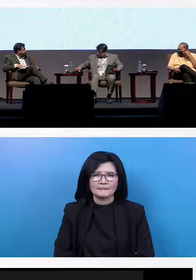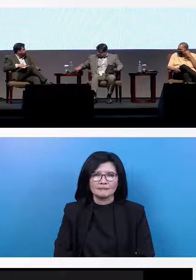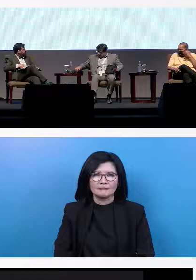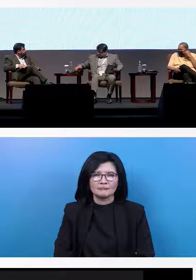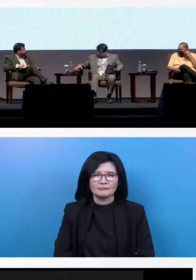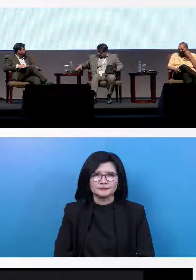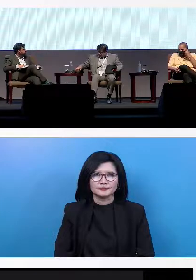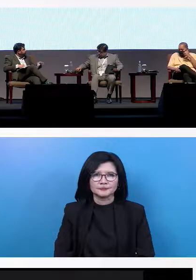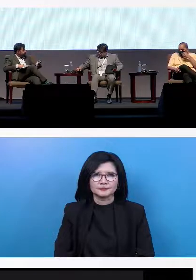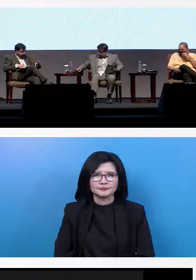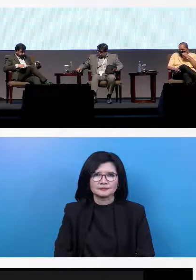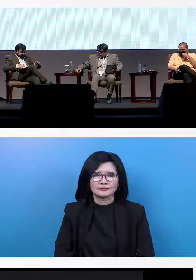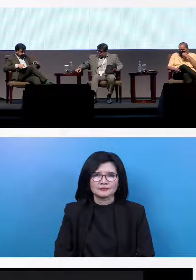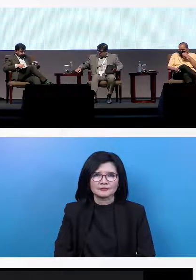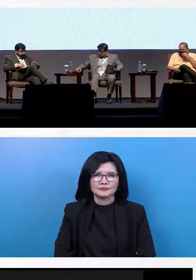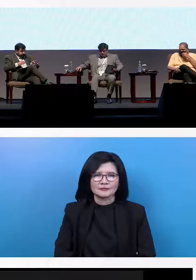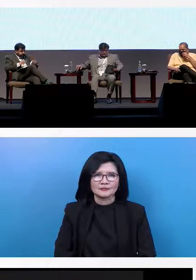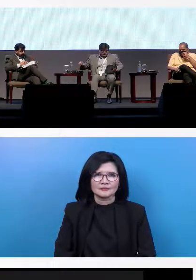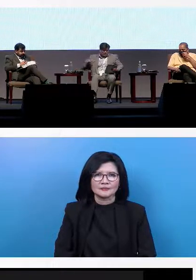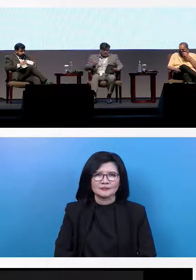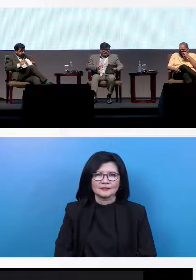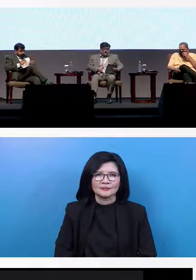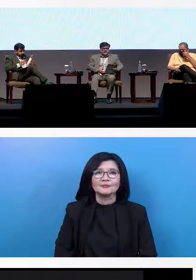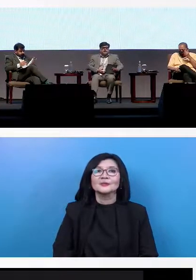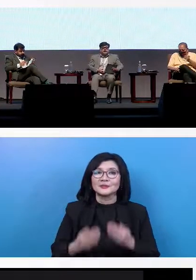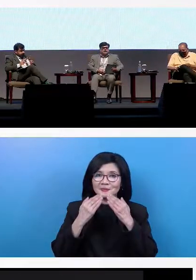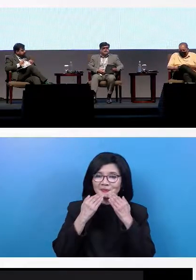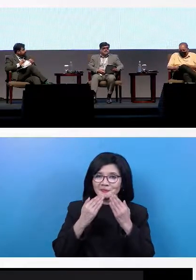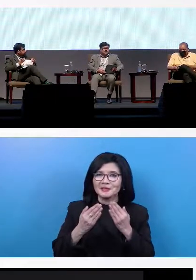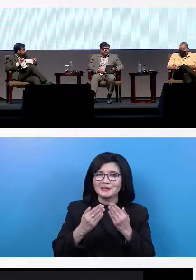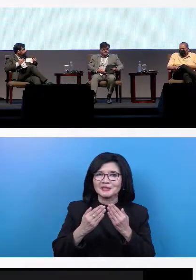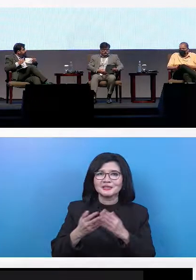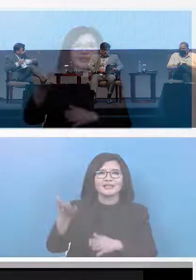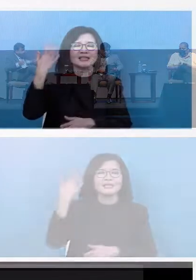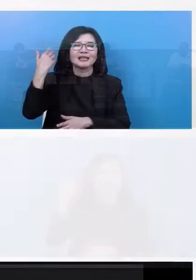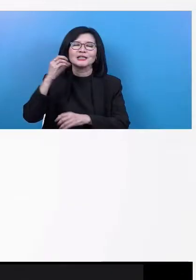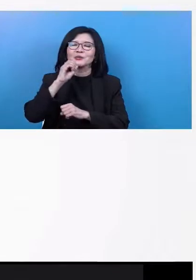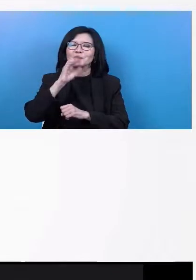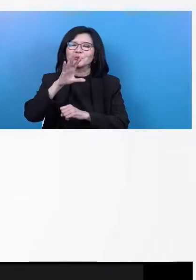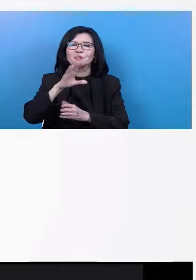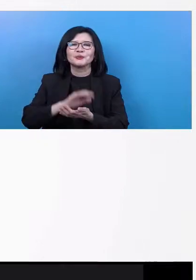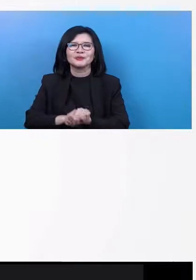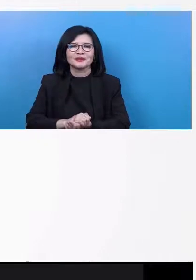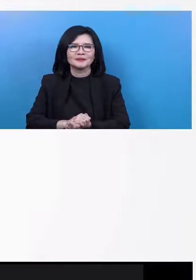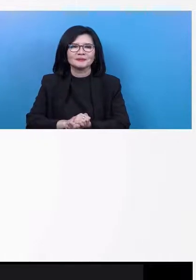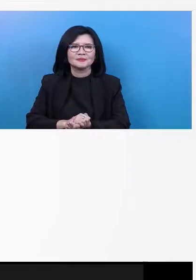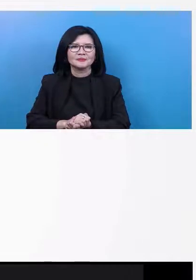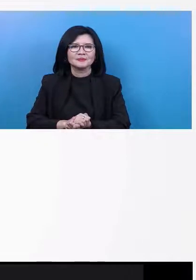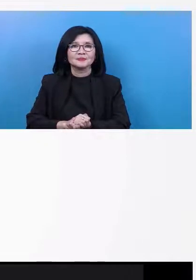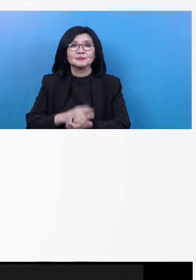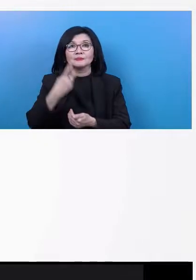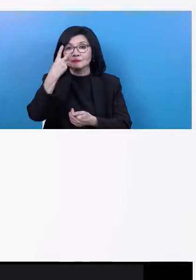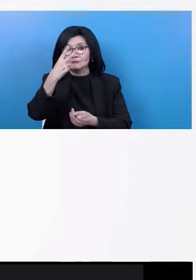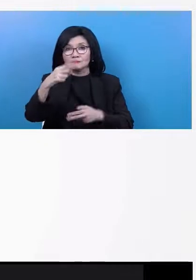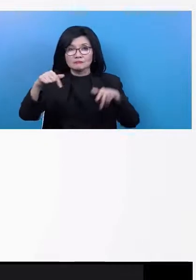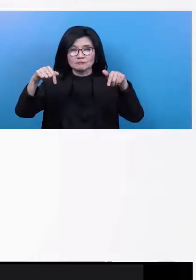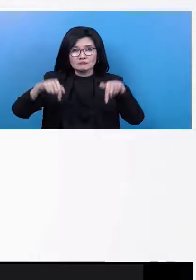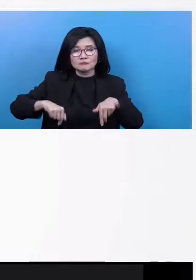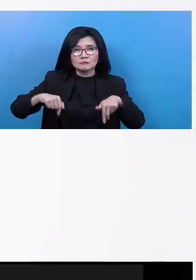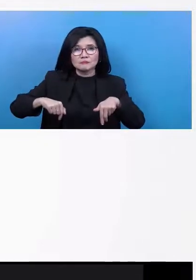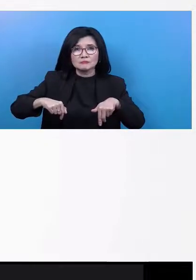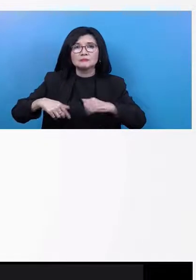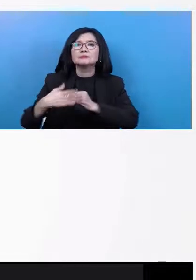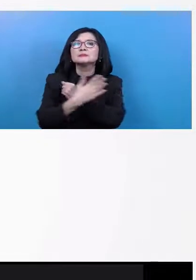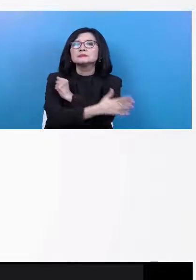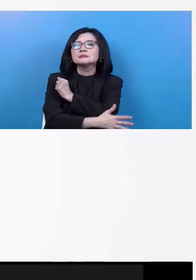Okay, thank you for the kind introduction. That yeah, you may know that the presently countries in the